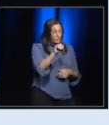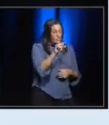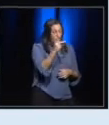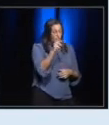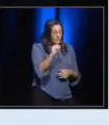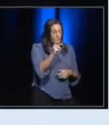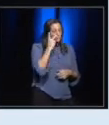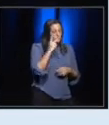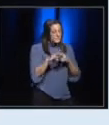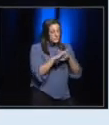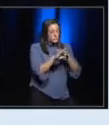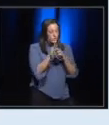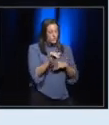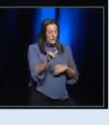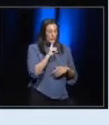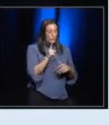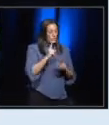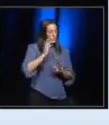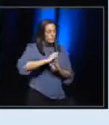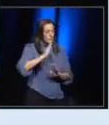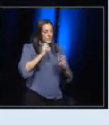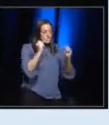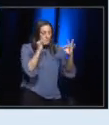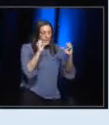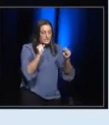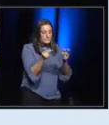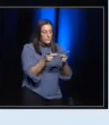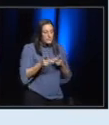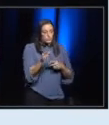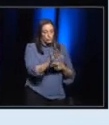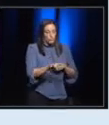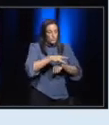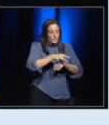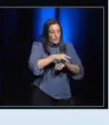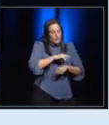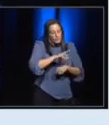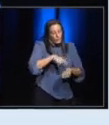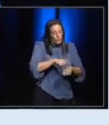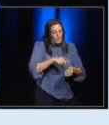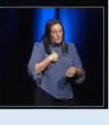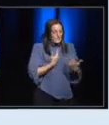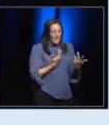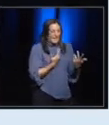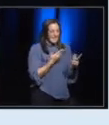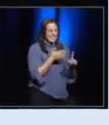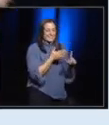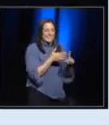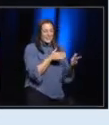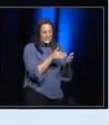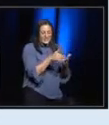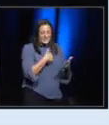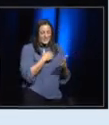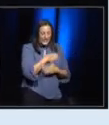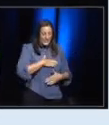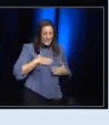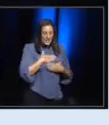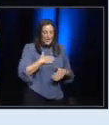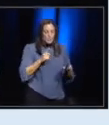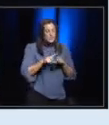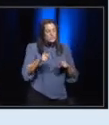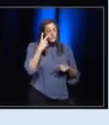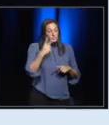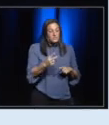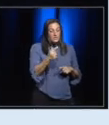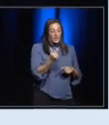Bay, I think one of the most spectacular places on the planet. Agreed, I'm a bit biased. The Amalgamated name is Gatorguda, as Simon says, which means